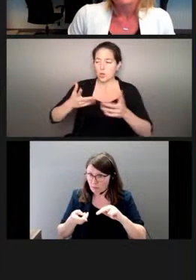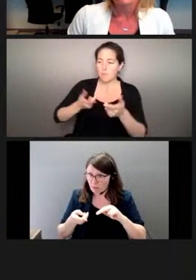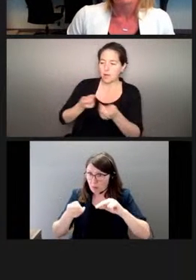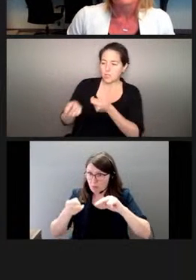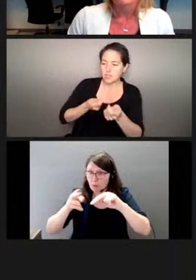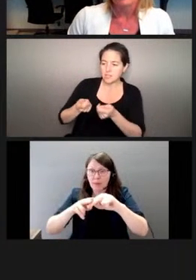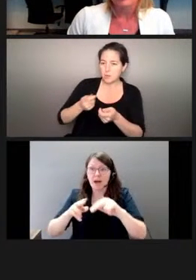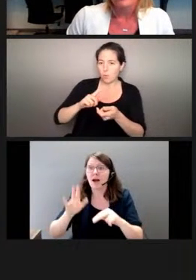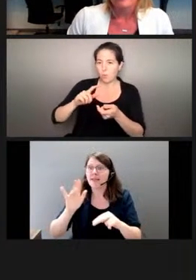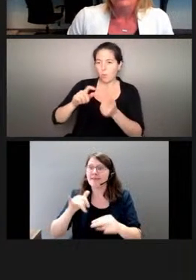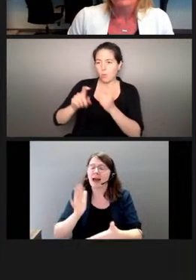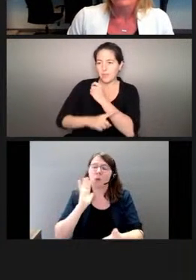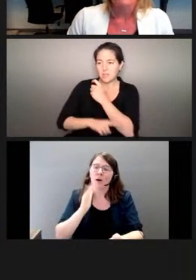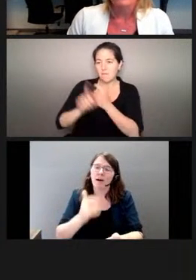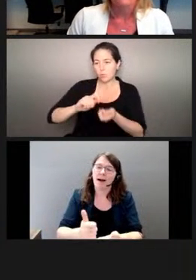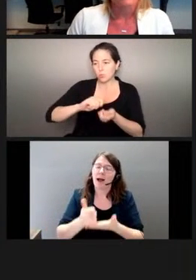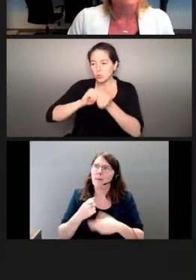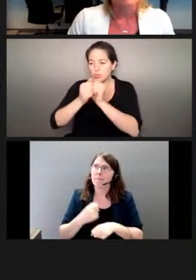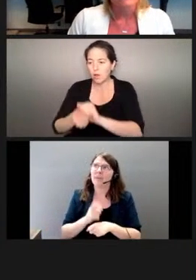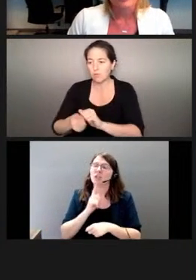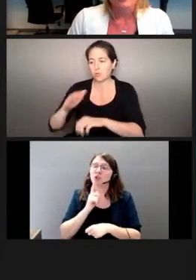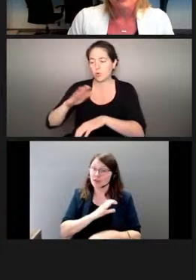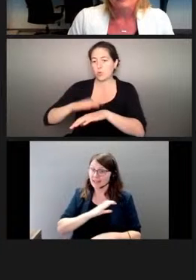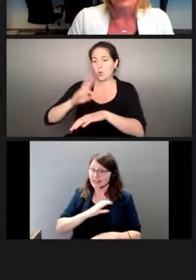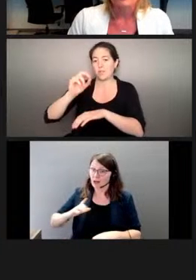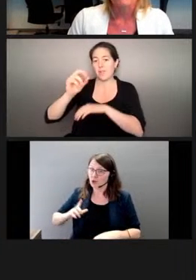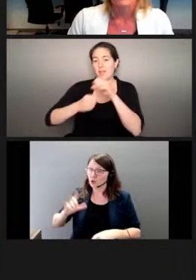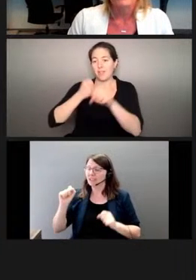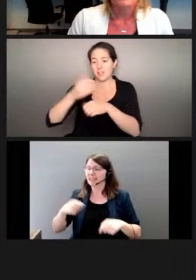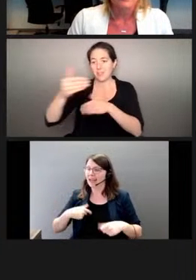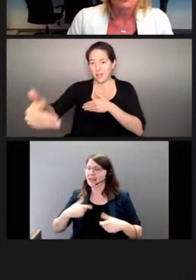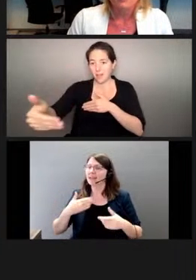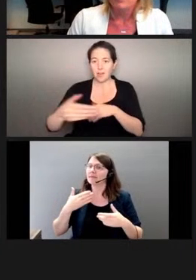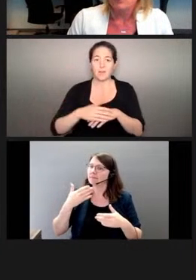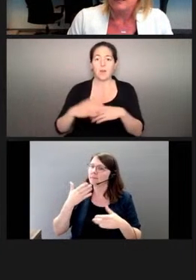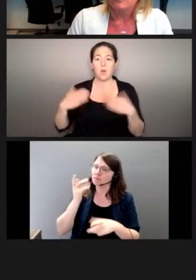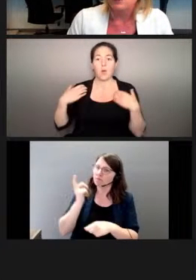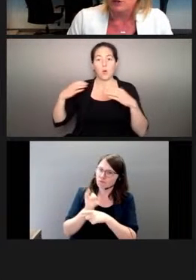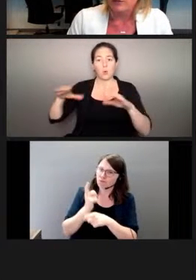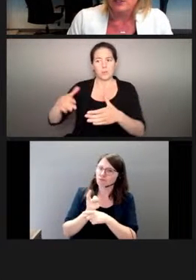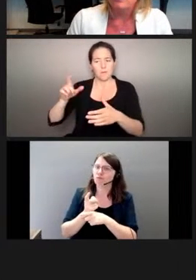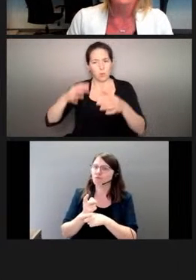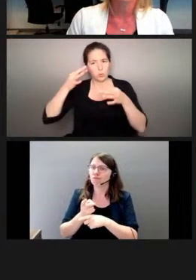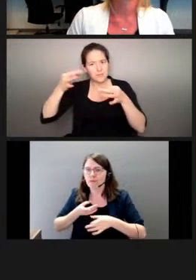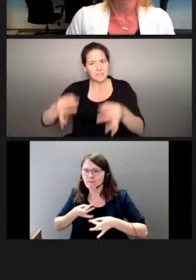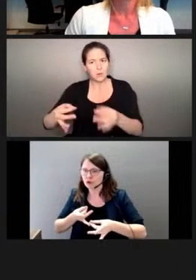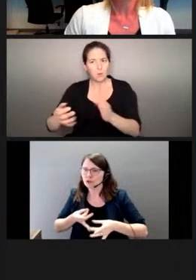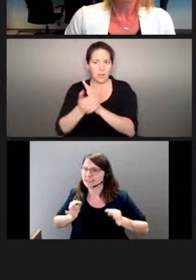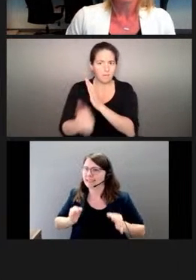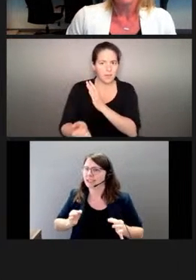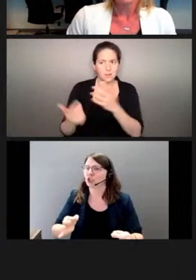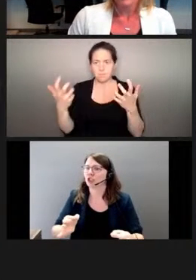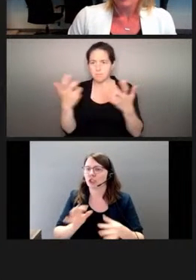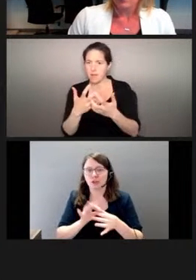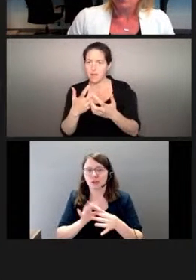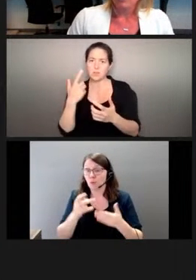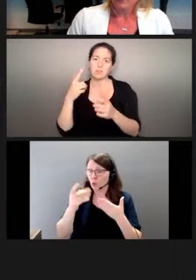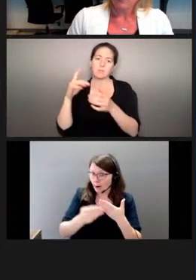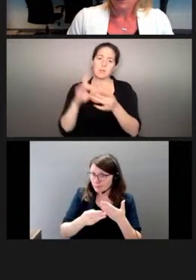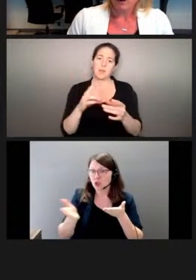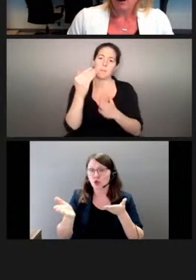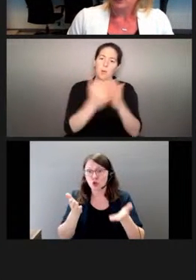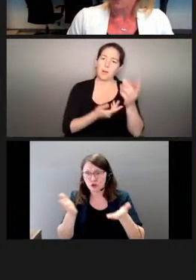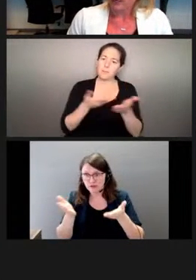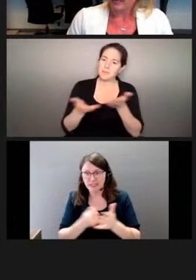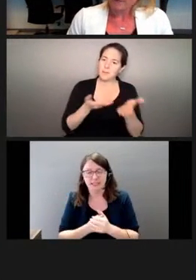fundamental in helping ensure council can make effective and efficient decisions about waste management programs and services. And also to plan